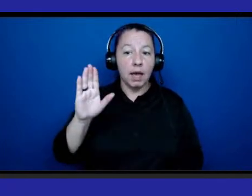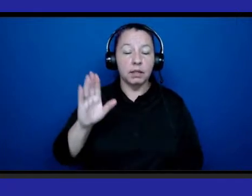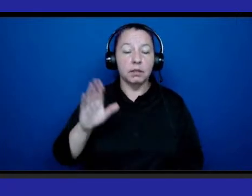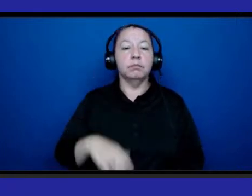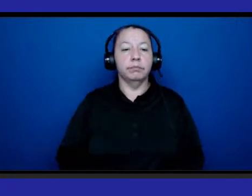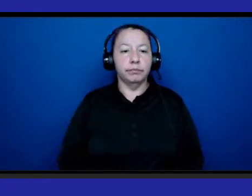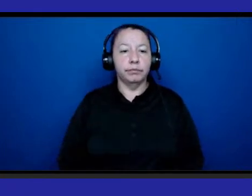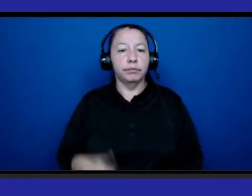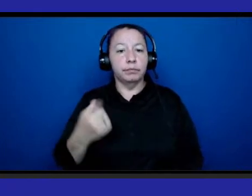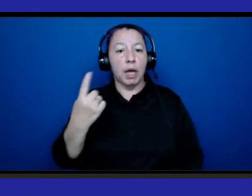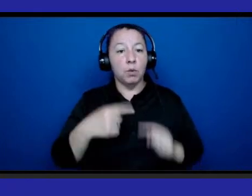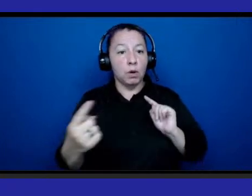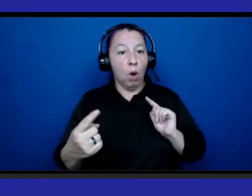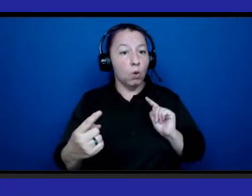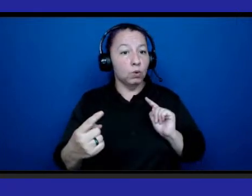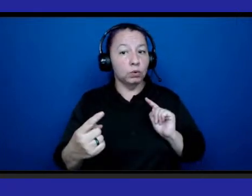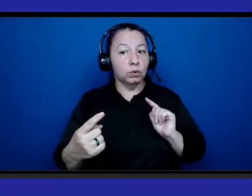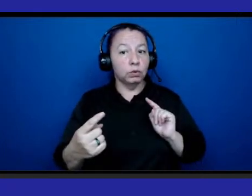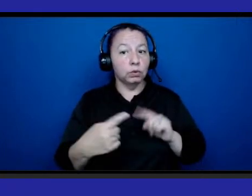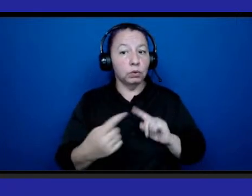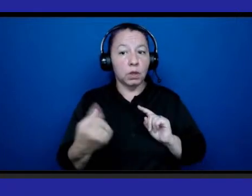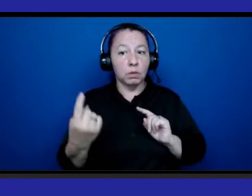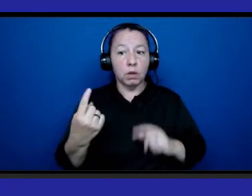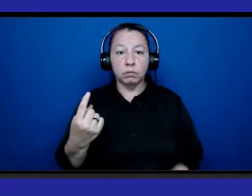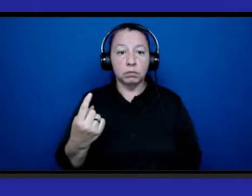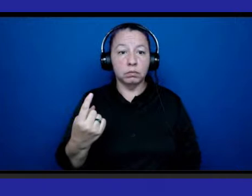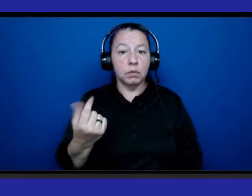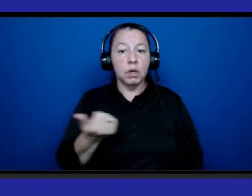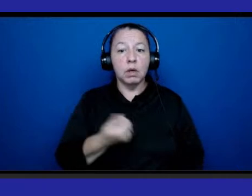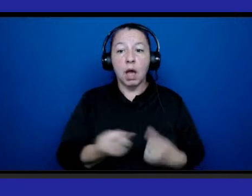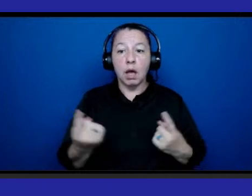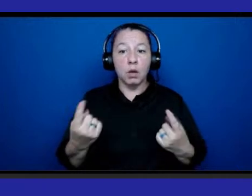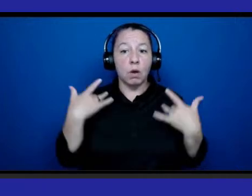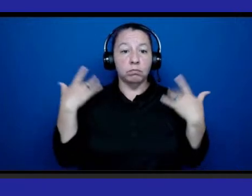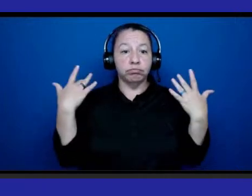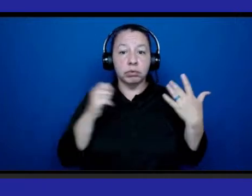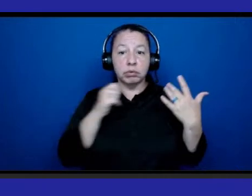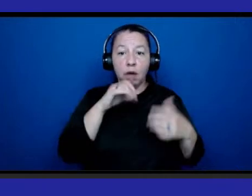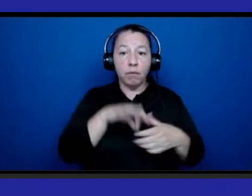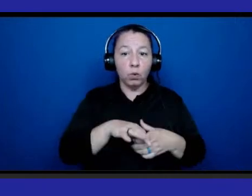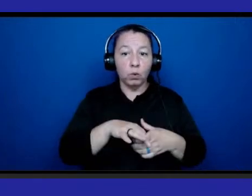Anyone opposed? Anyone abstain? No?